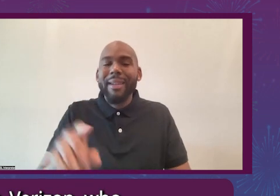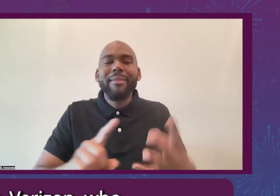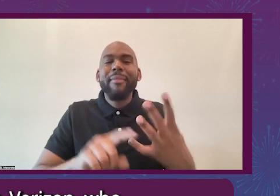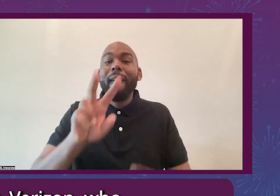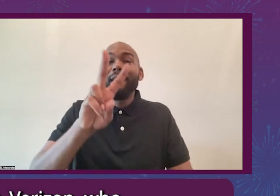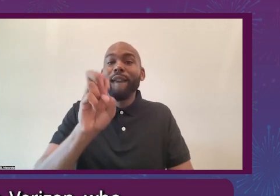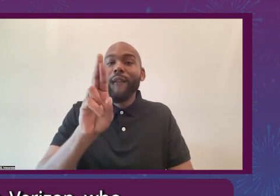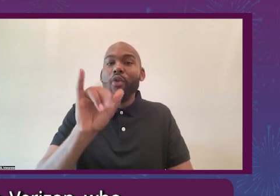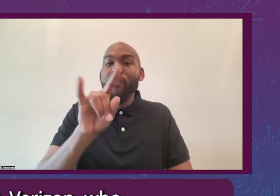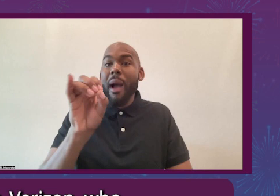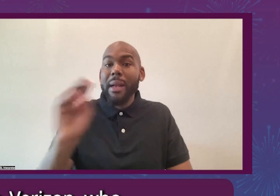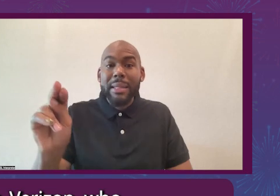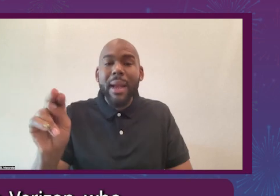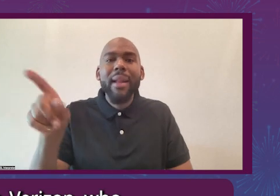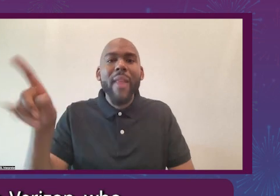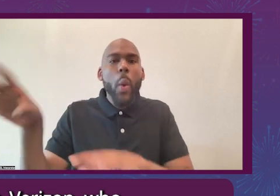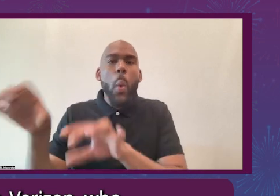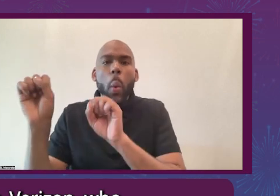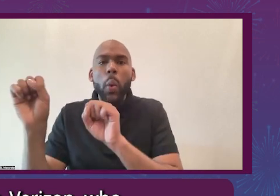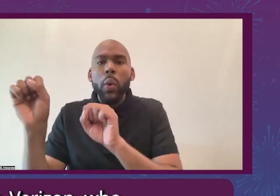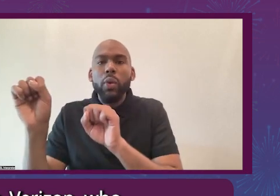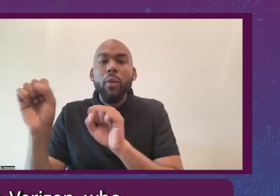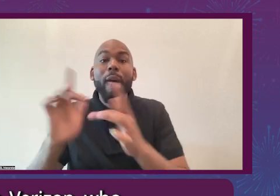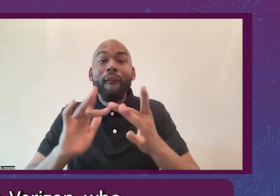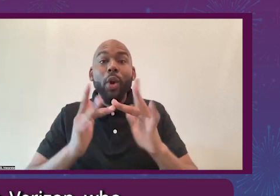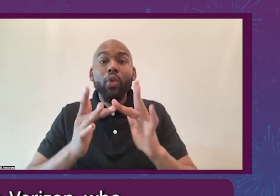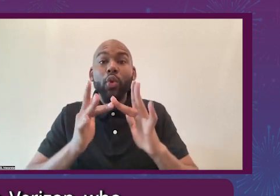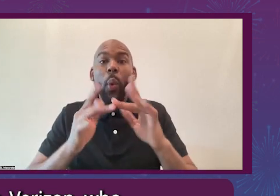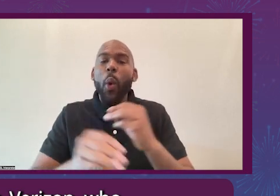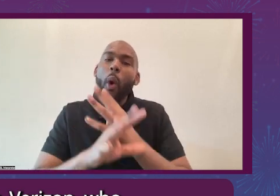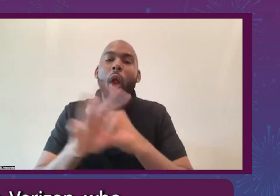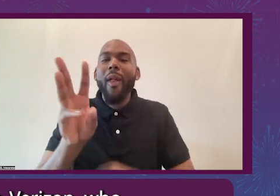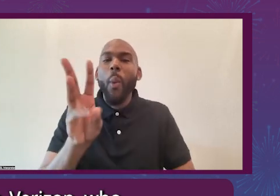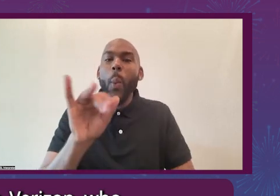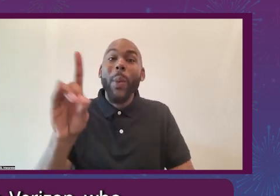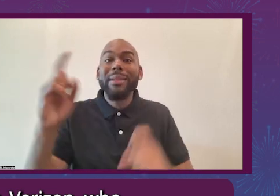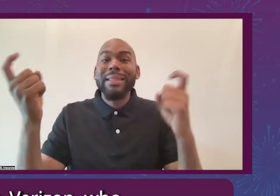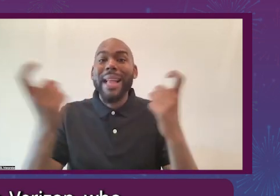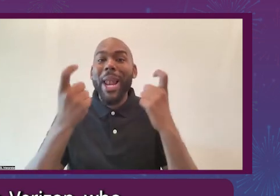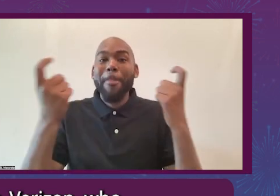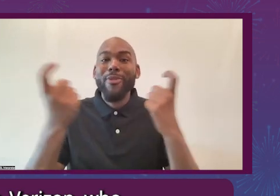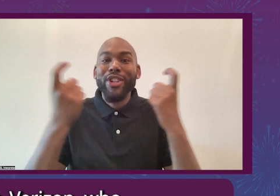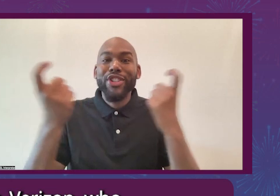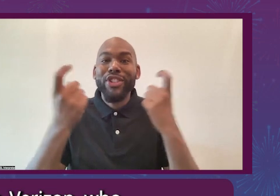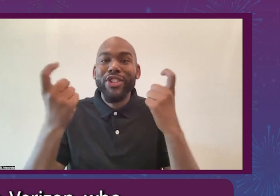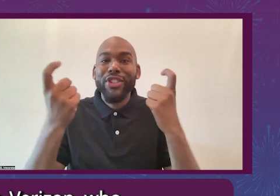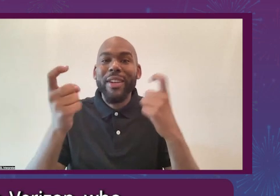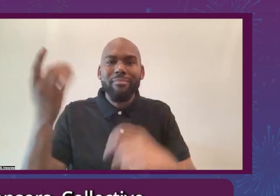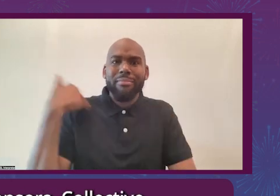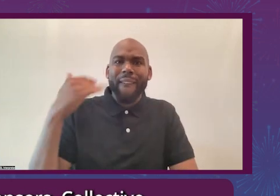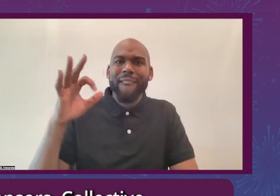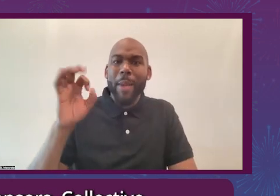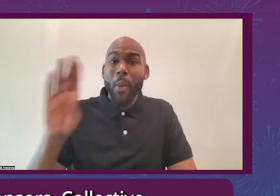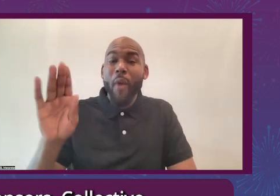Verizon, who hosted a virtual WID celebration back in